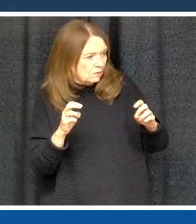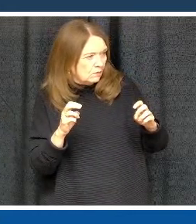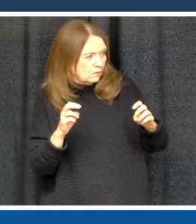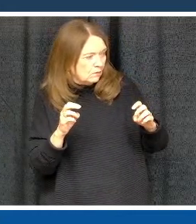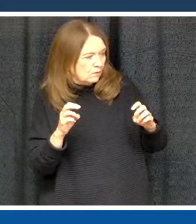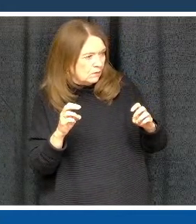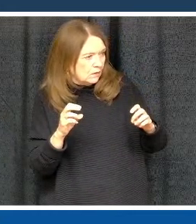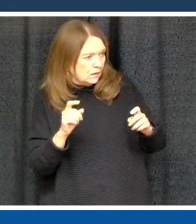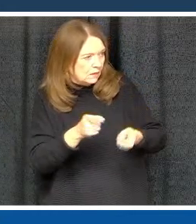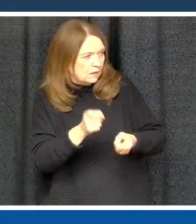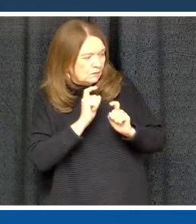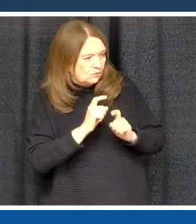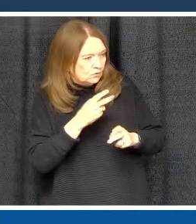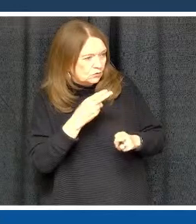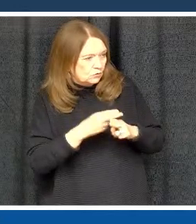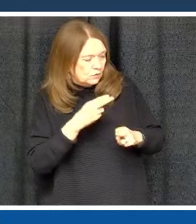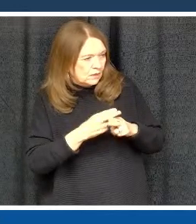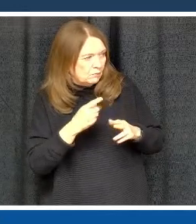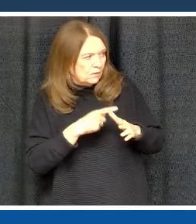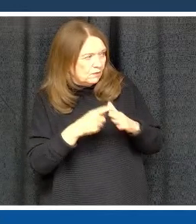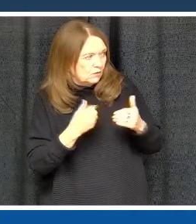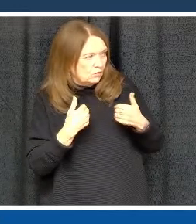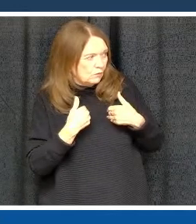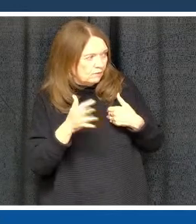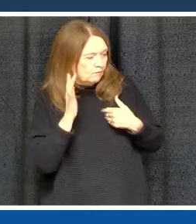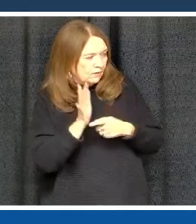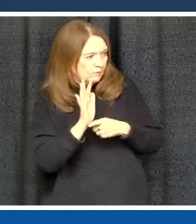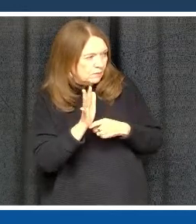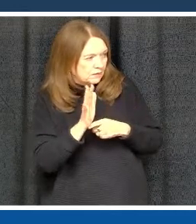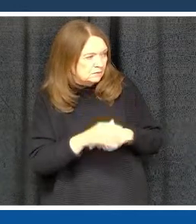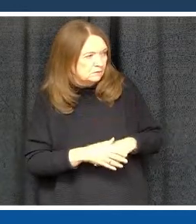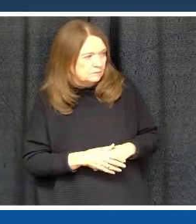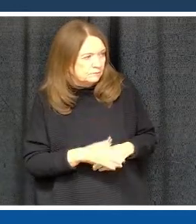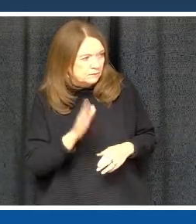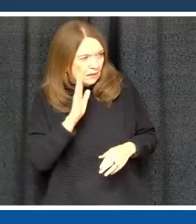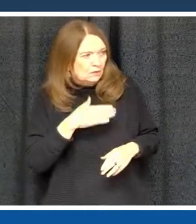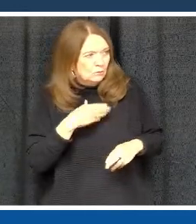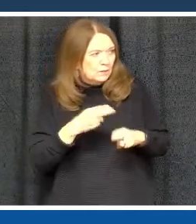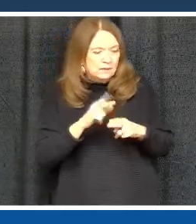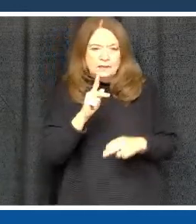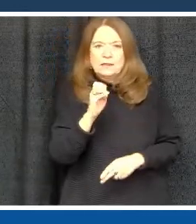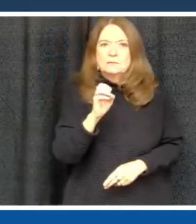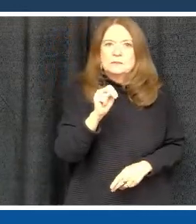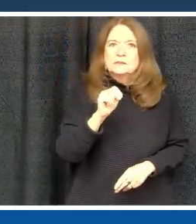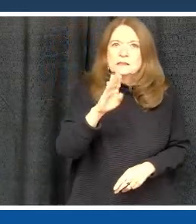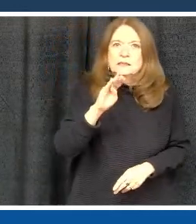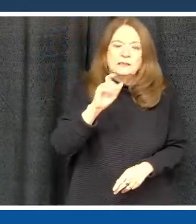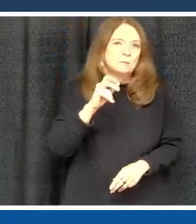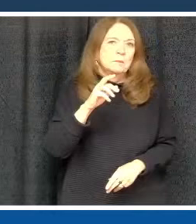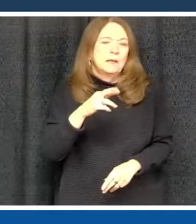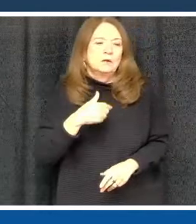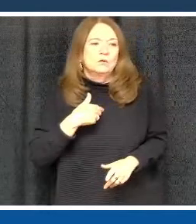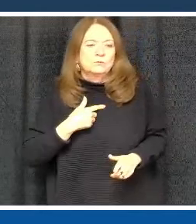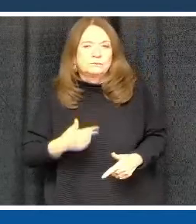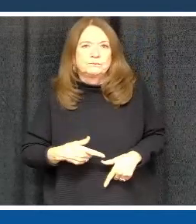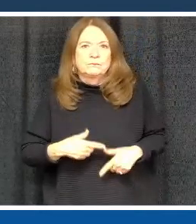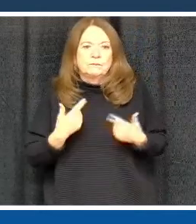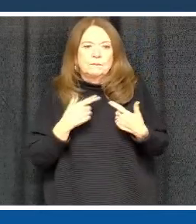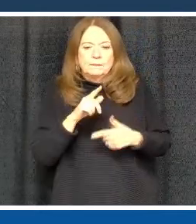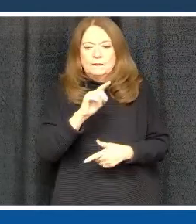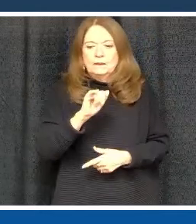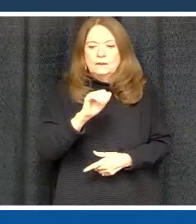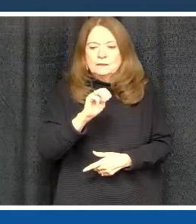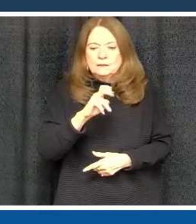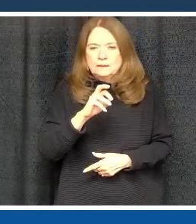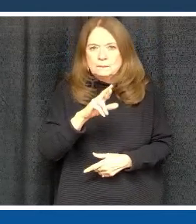And give us your name, and then you have 5 minutes. Hello, my name is Ken Baker. I am a resident of Timber Springs.